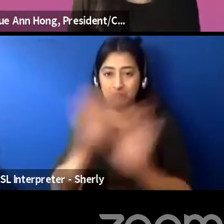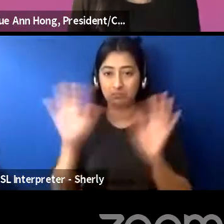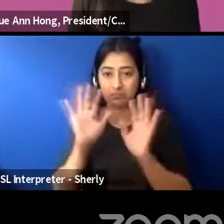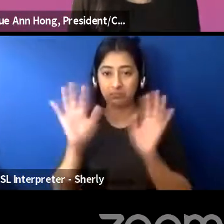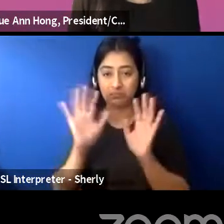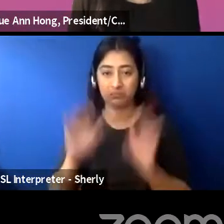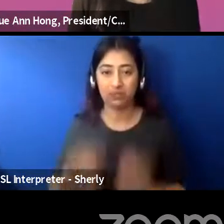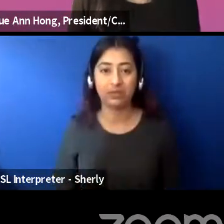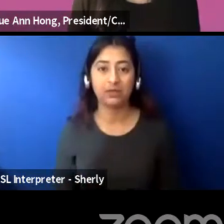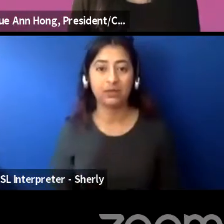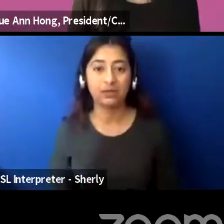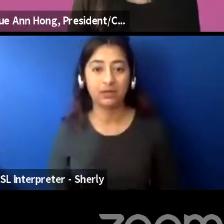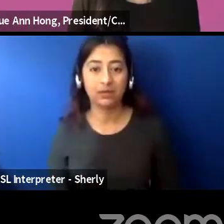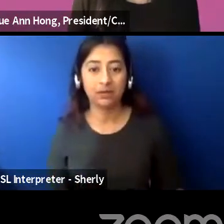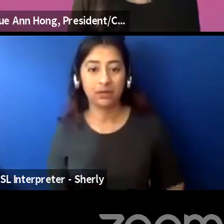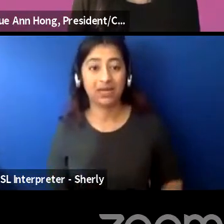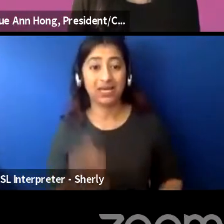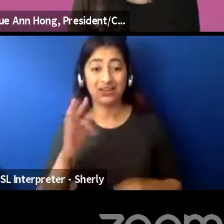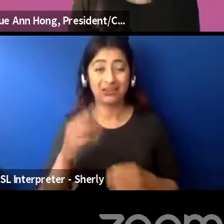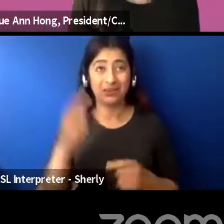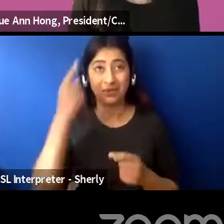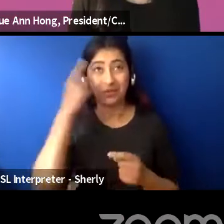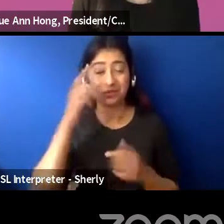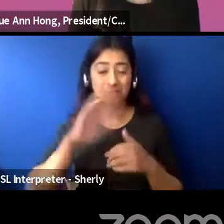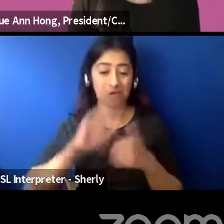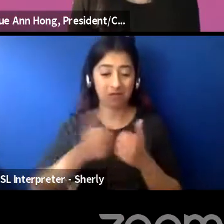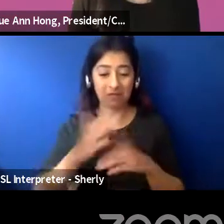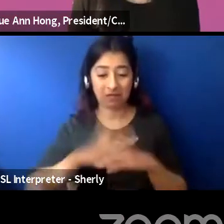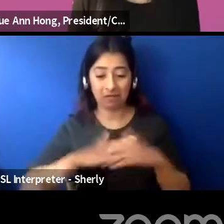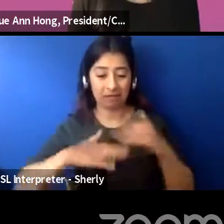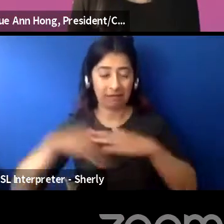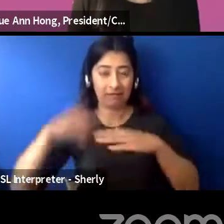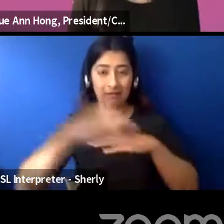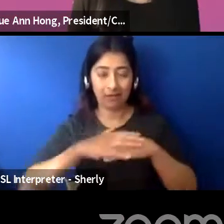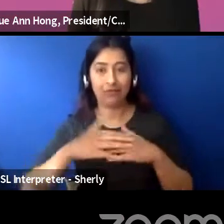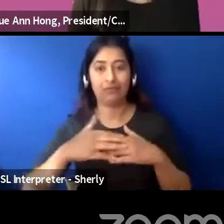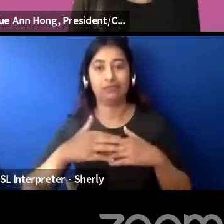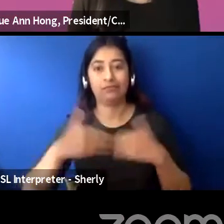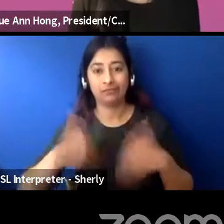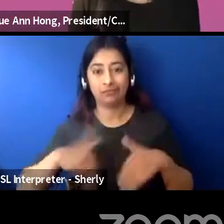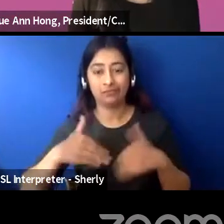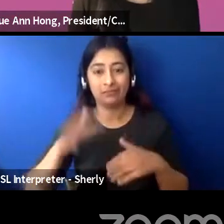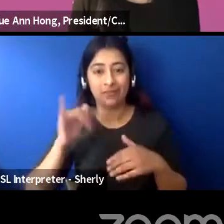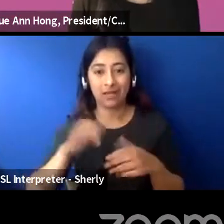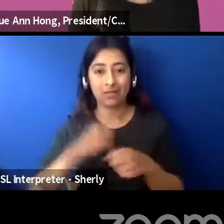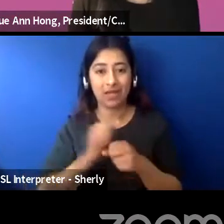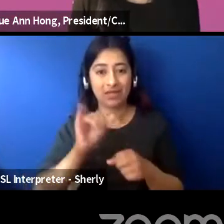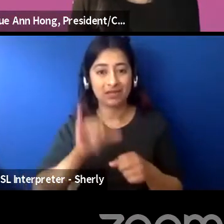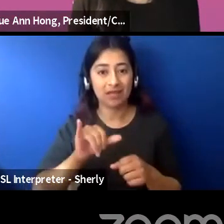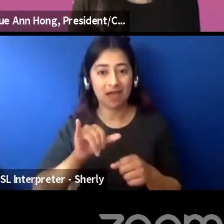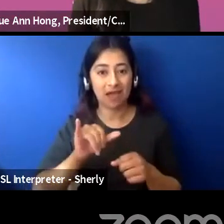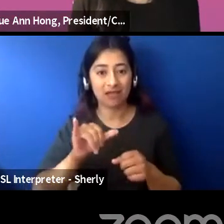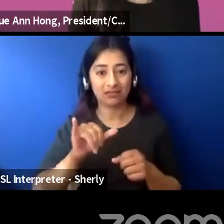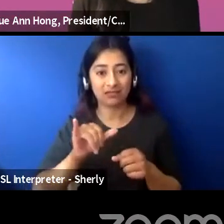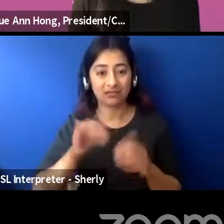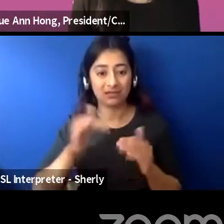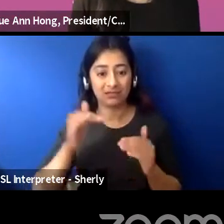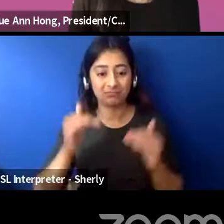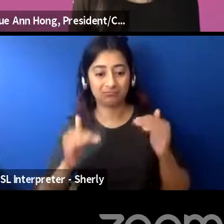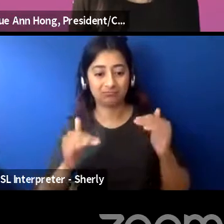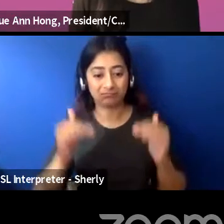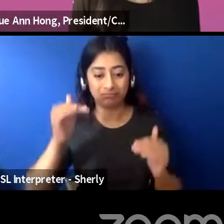So put all of these intersectional things together, it just deepens that ditch and